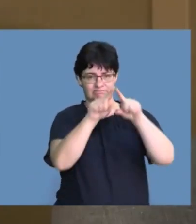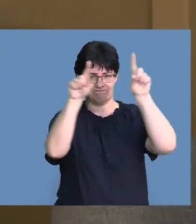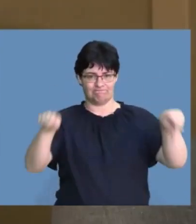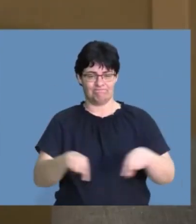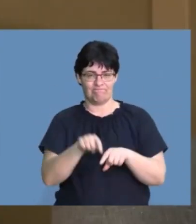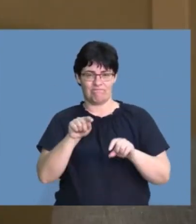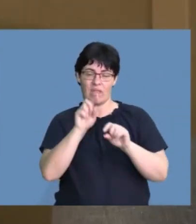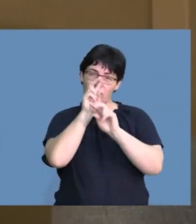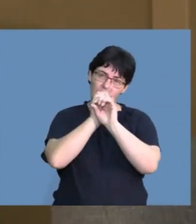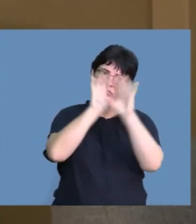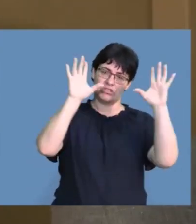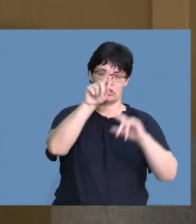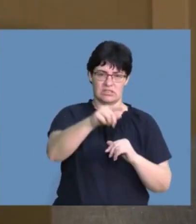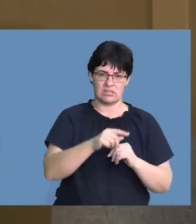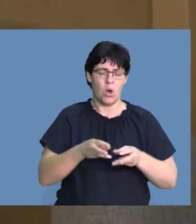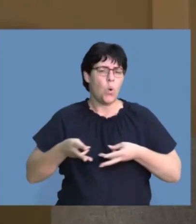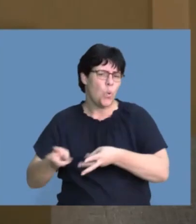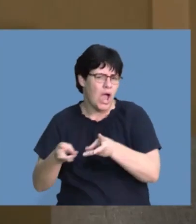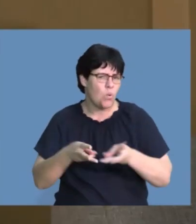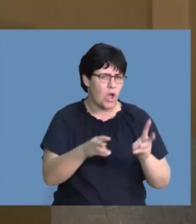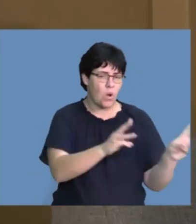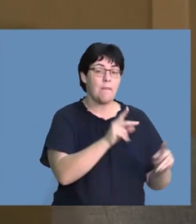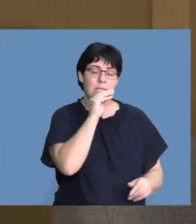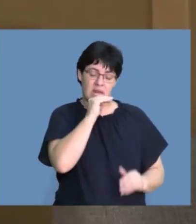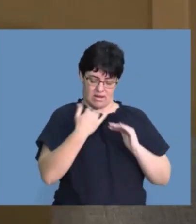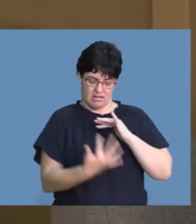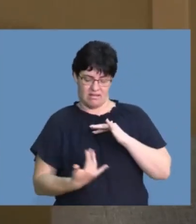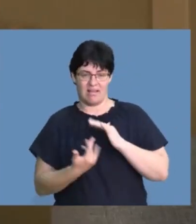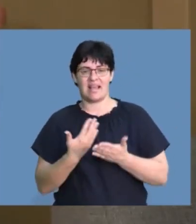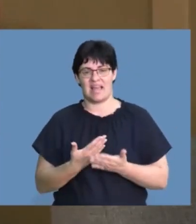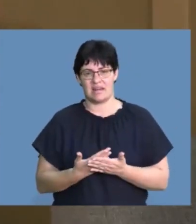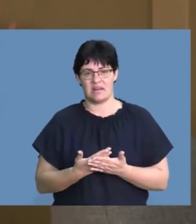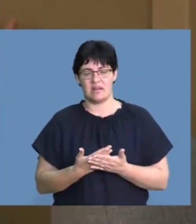vision boards, different ways to do them that can inspire